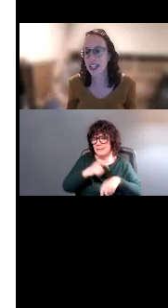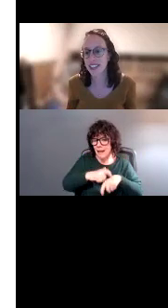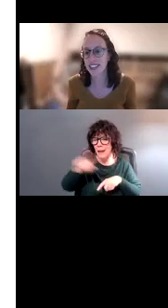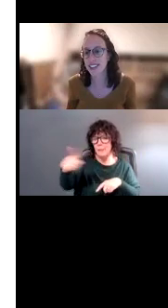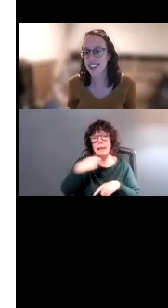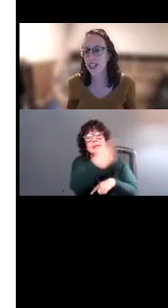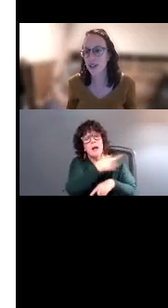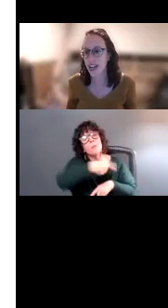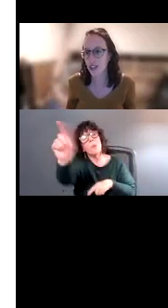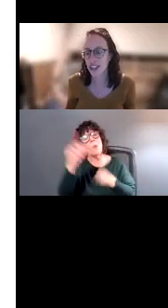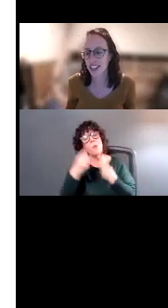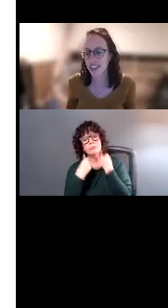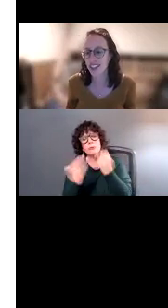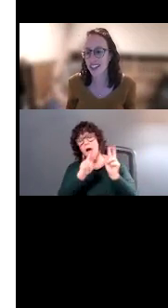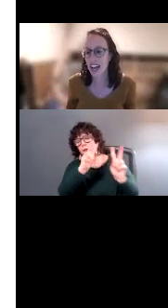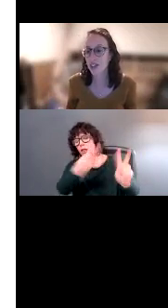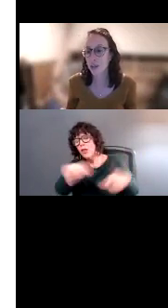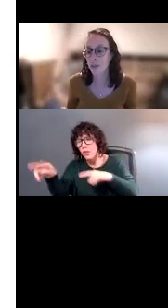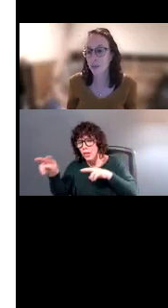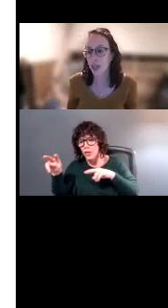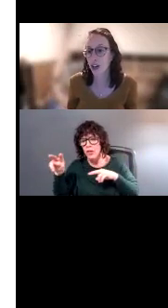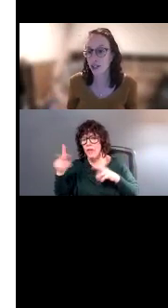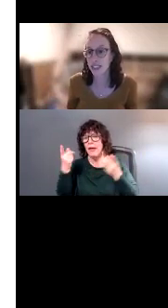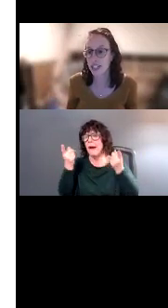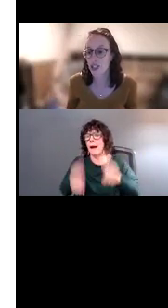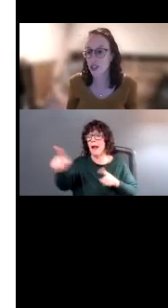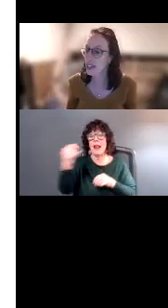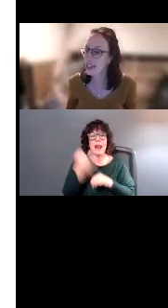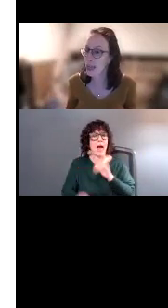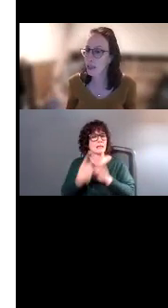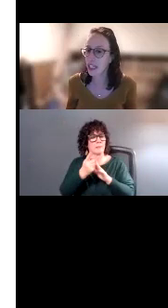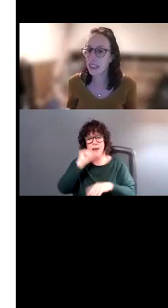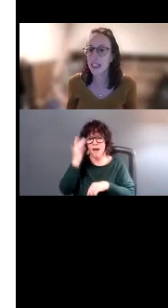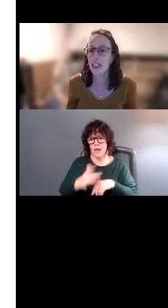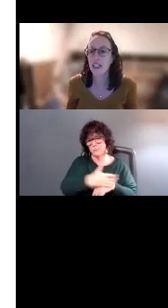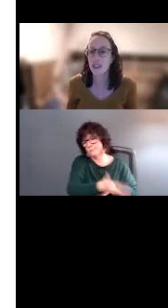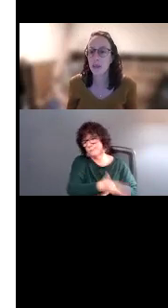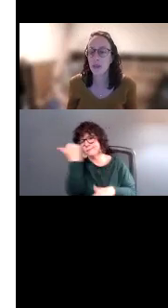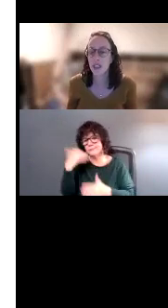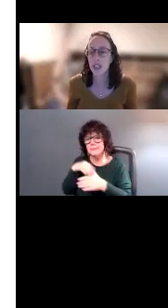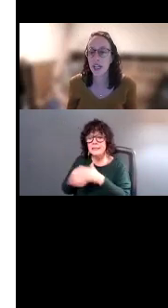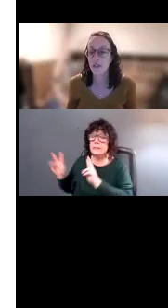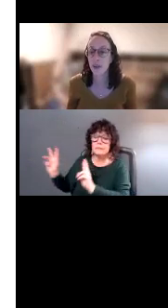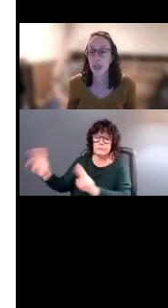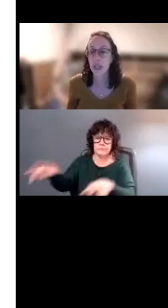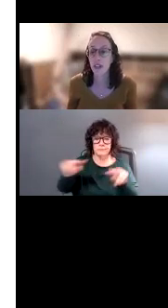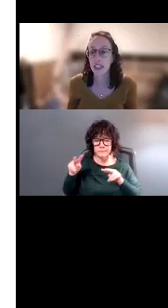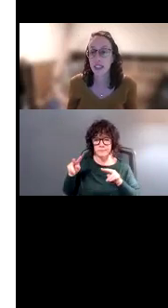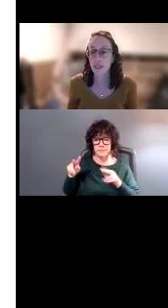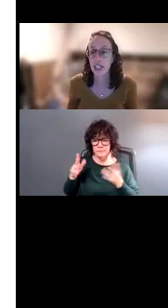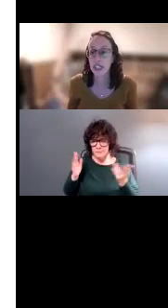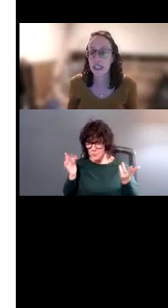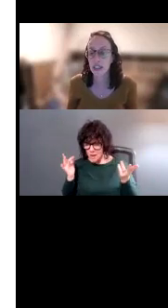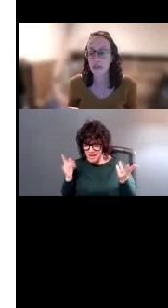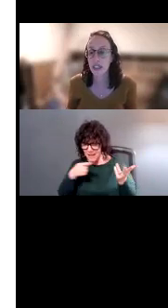likely because they don't actually have the authorization to rent that place. So be really careful with